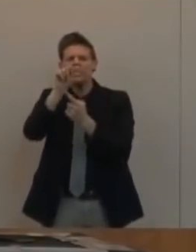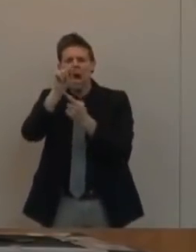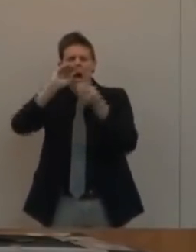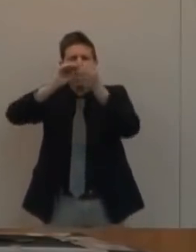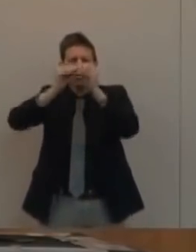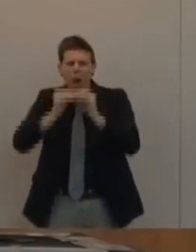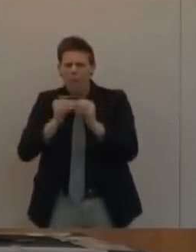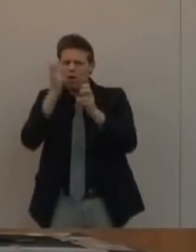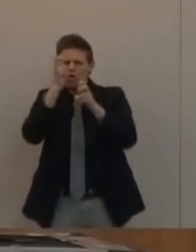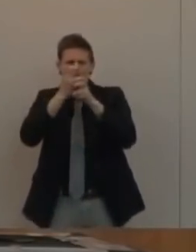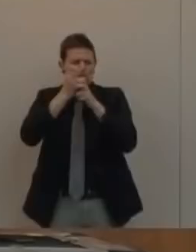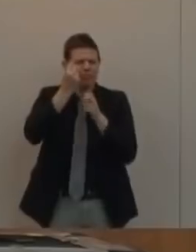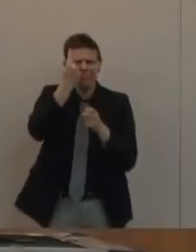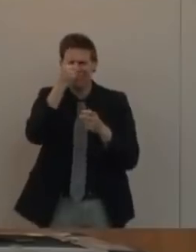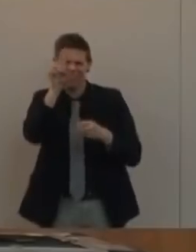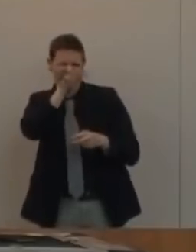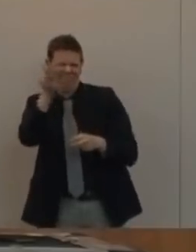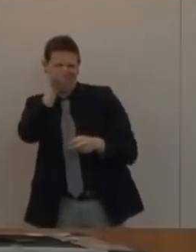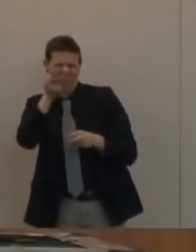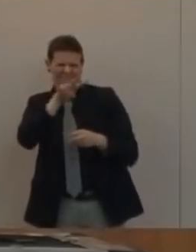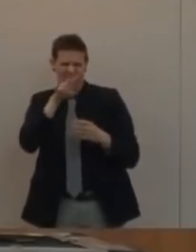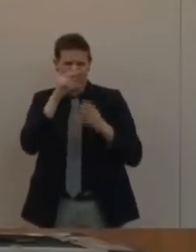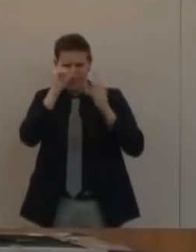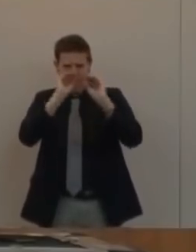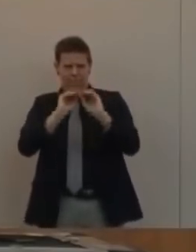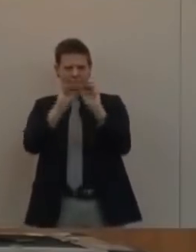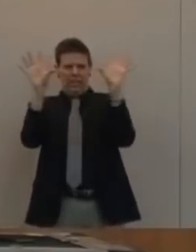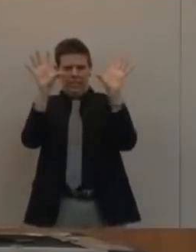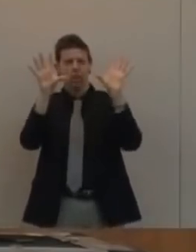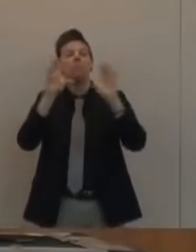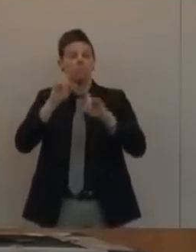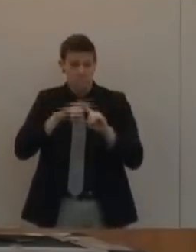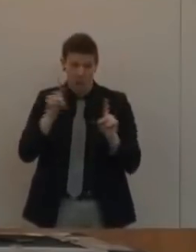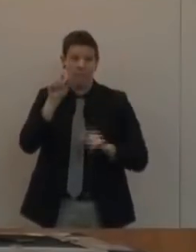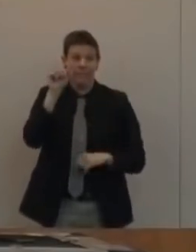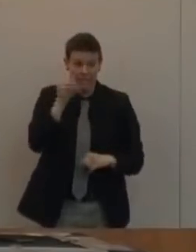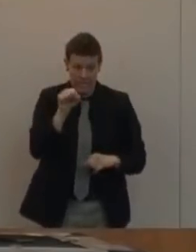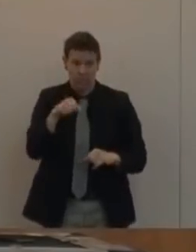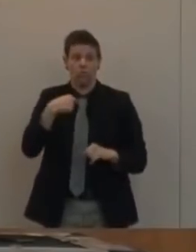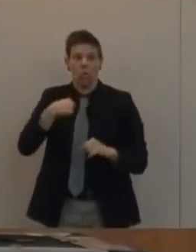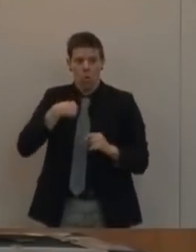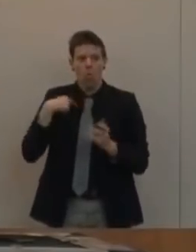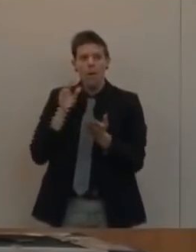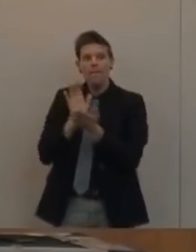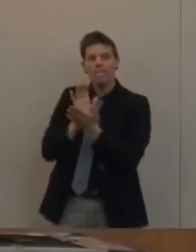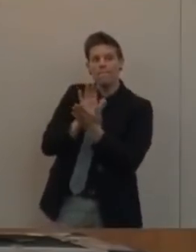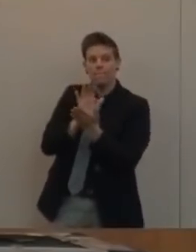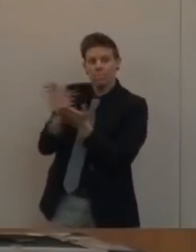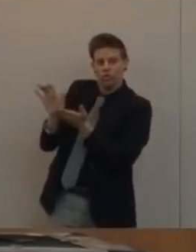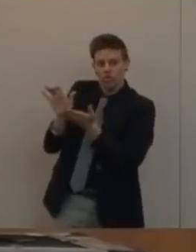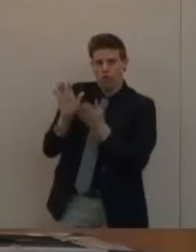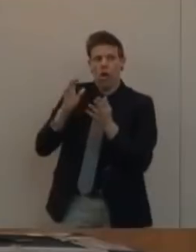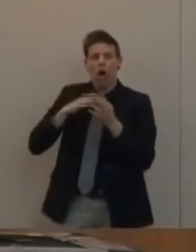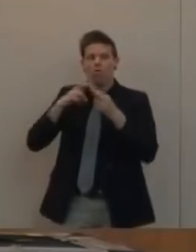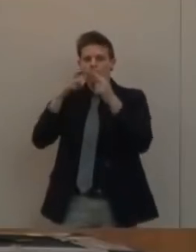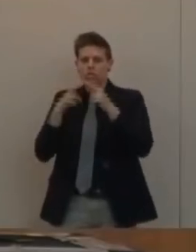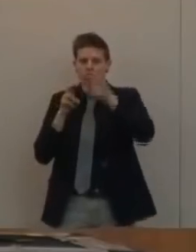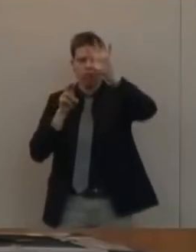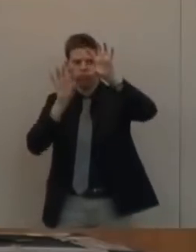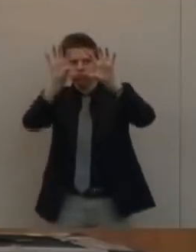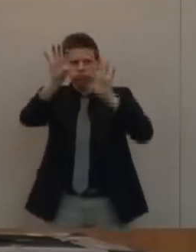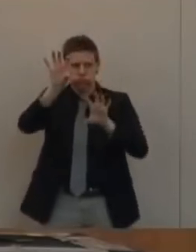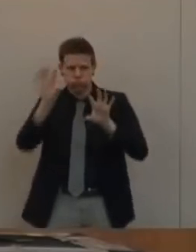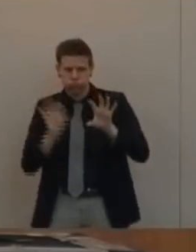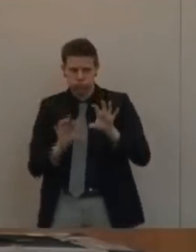to absorb all at once, but we showed that we are pushing out regional capacity. I just highlighted